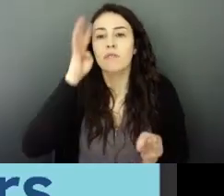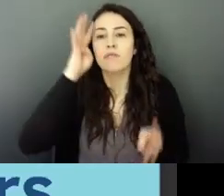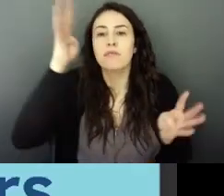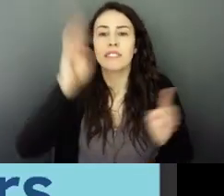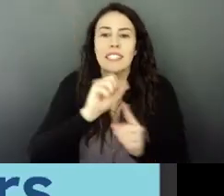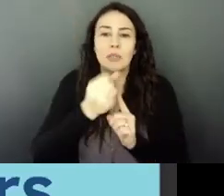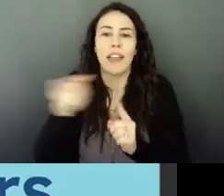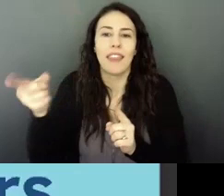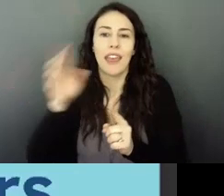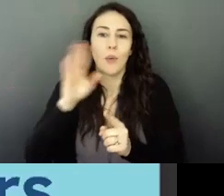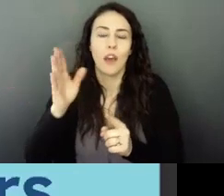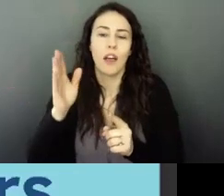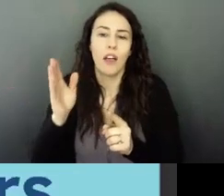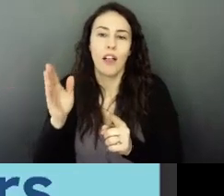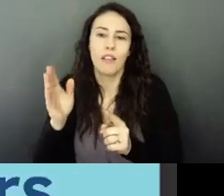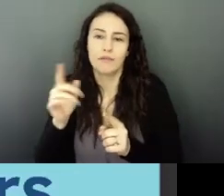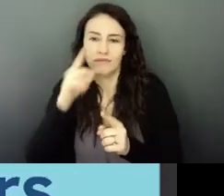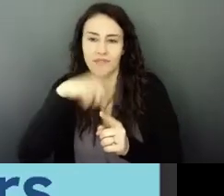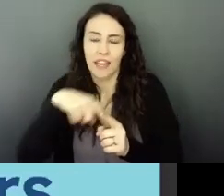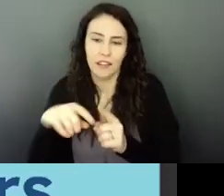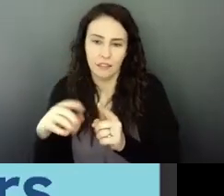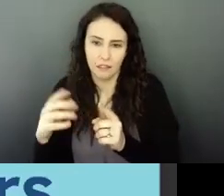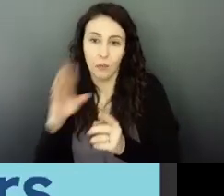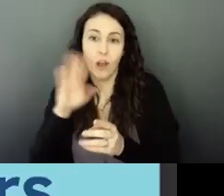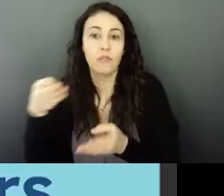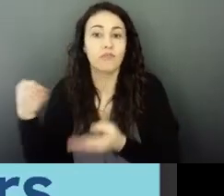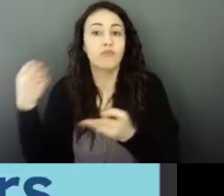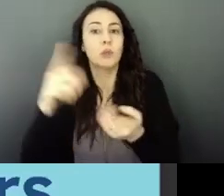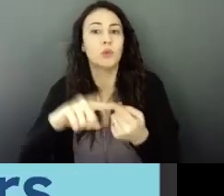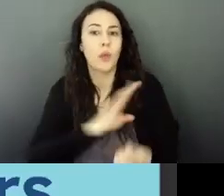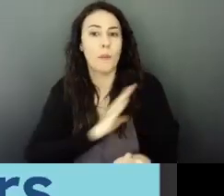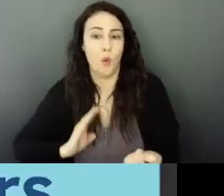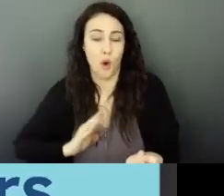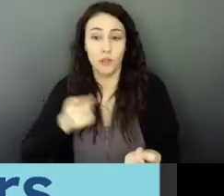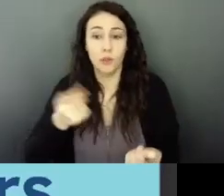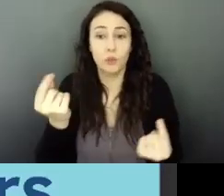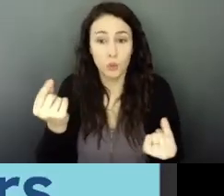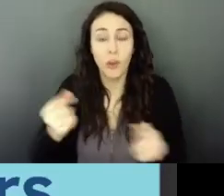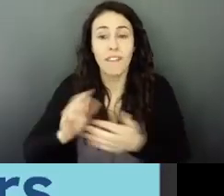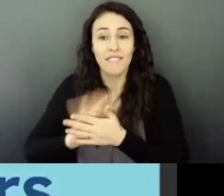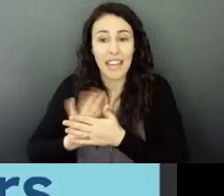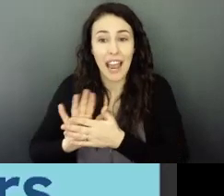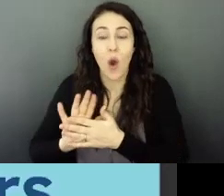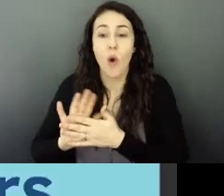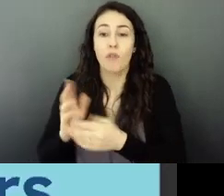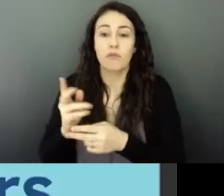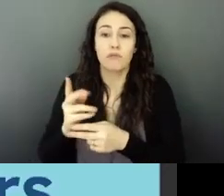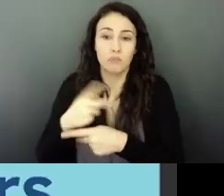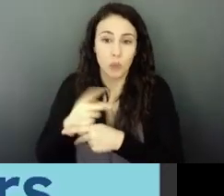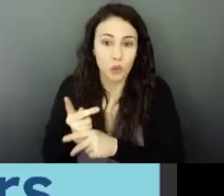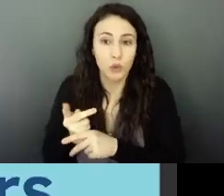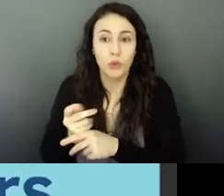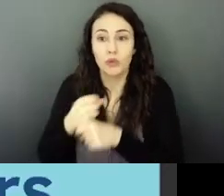it is a video that they produce, a presentation, and a